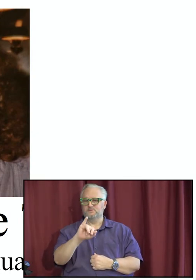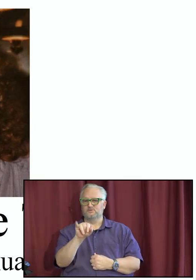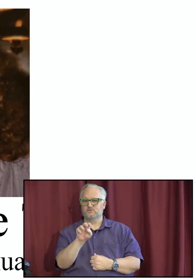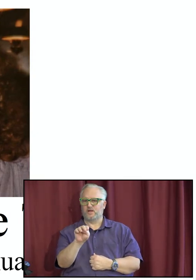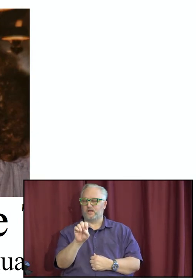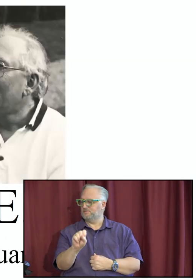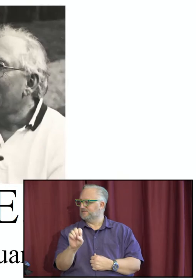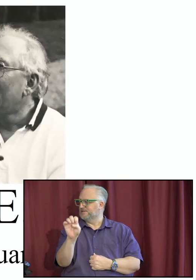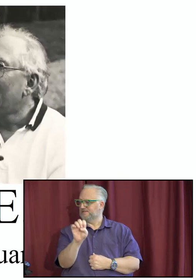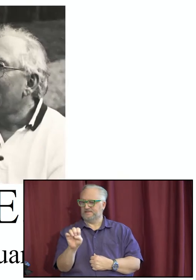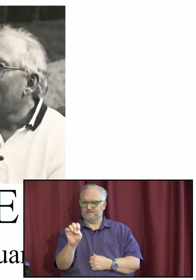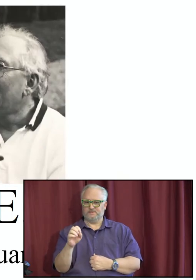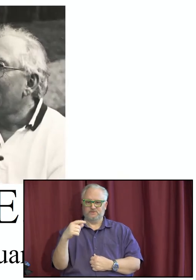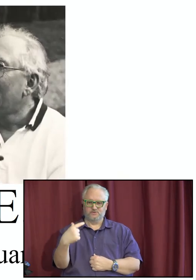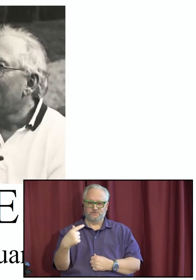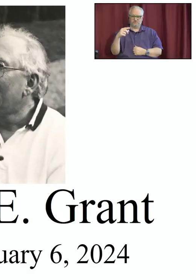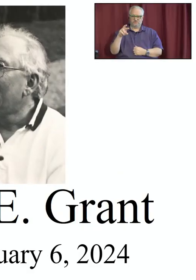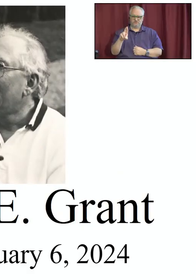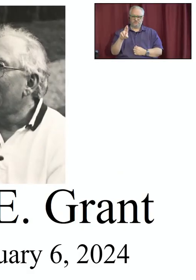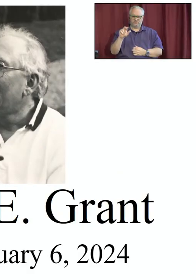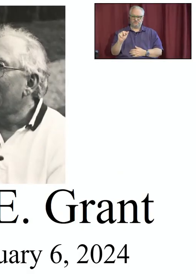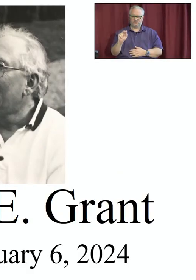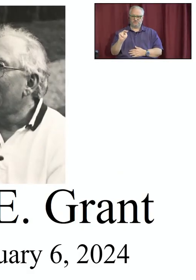Reverend James E. Grant.